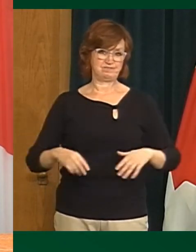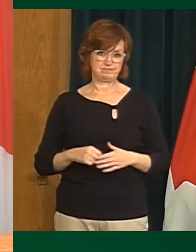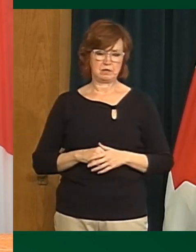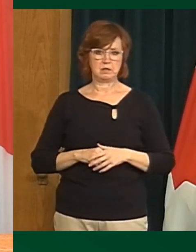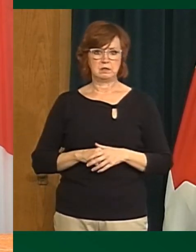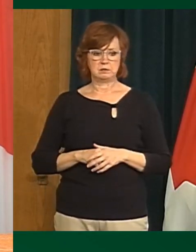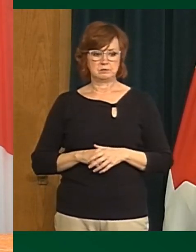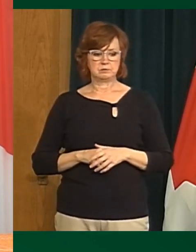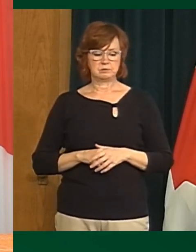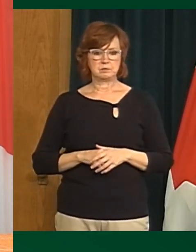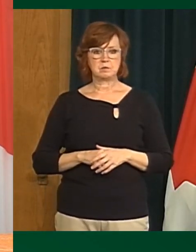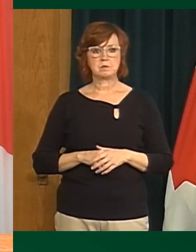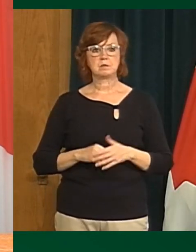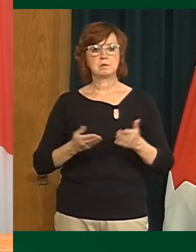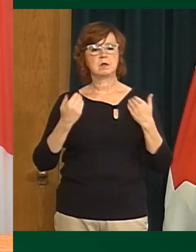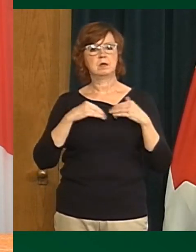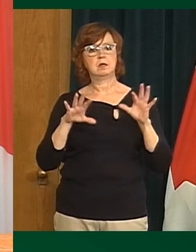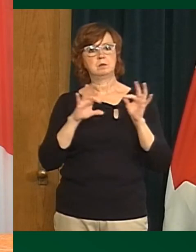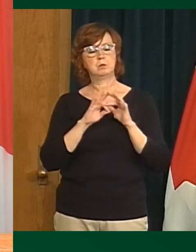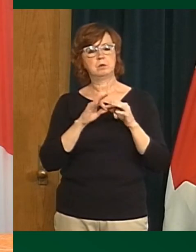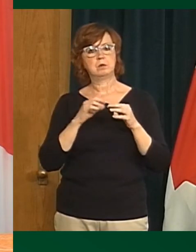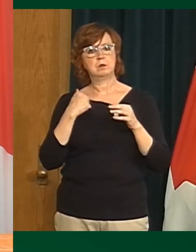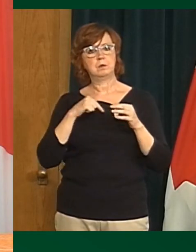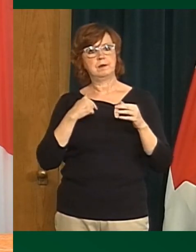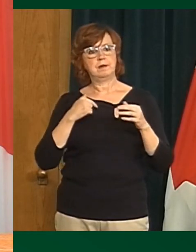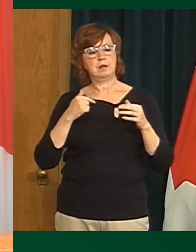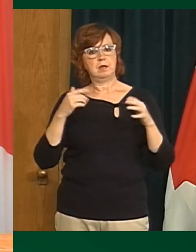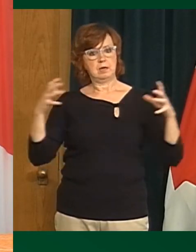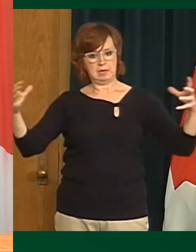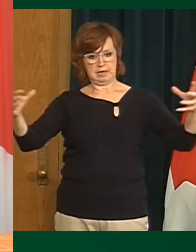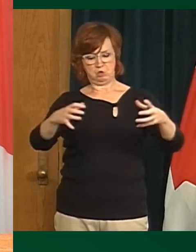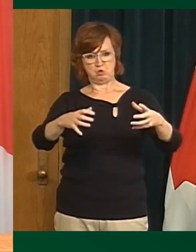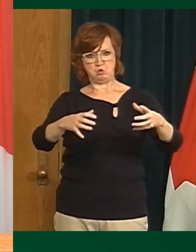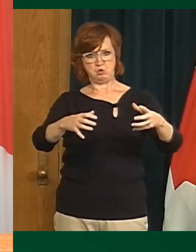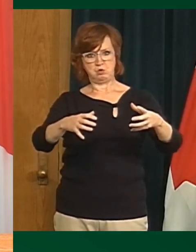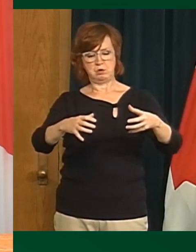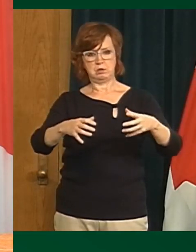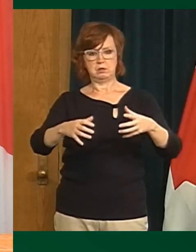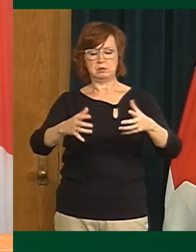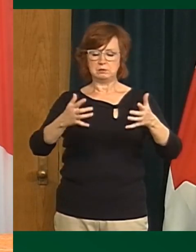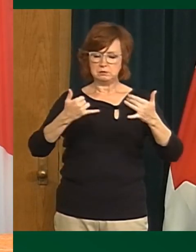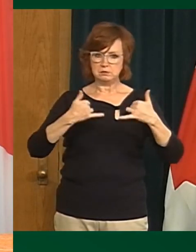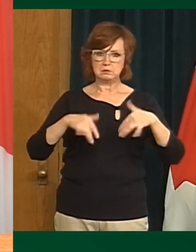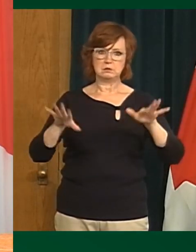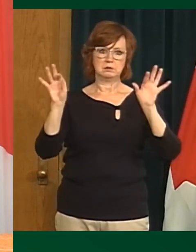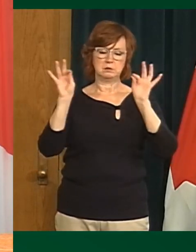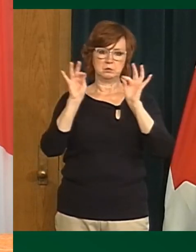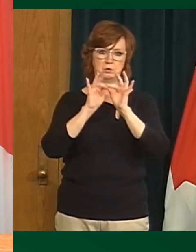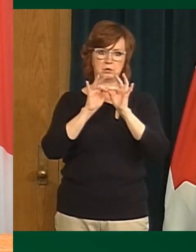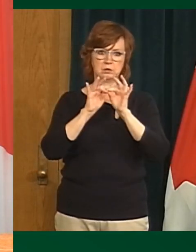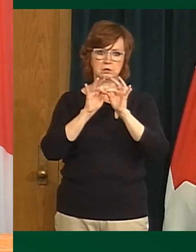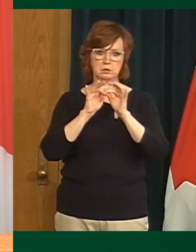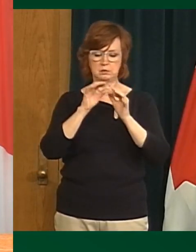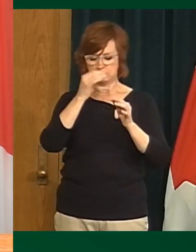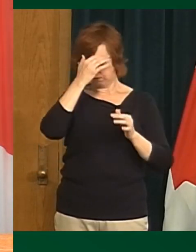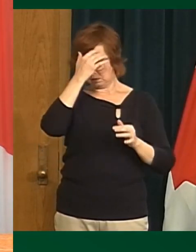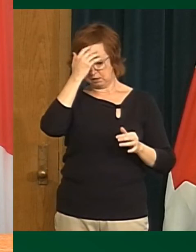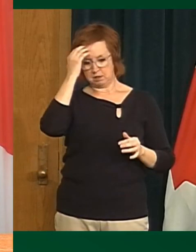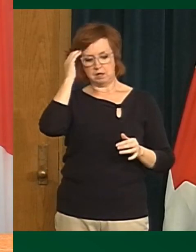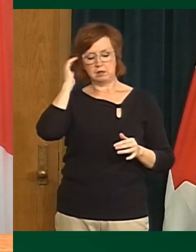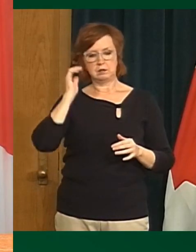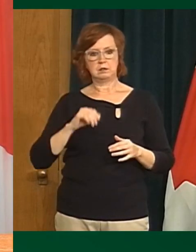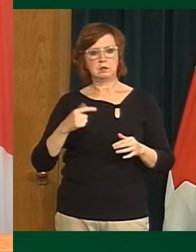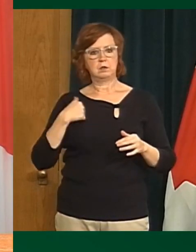have opportunities to gather as allowed, we just need to be mindful of how, even though we're